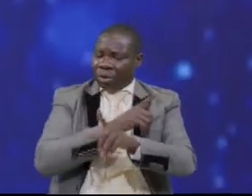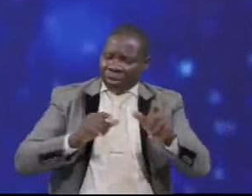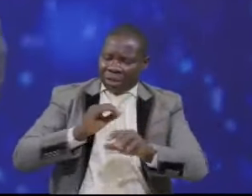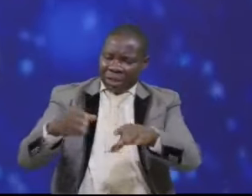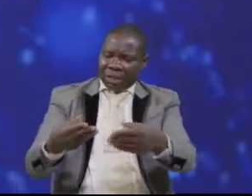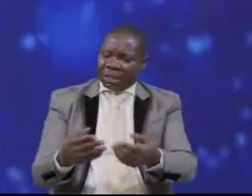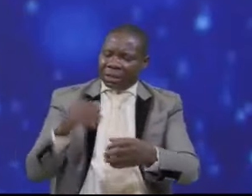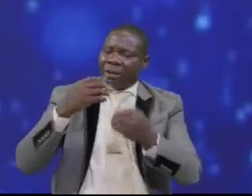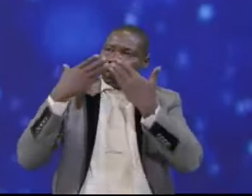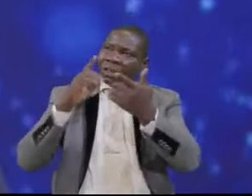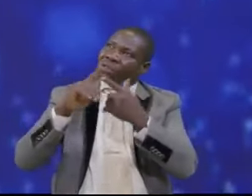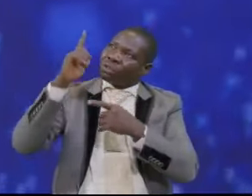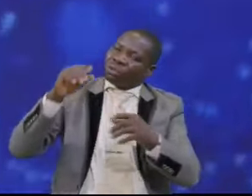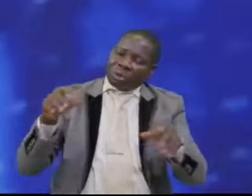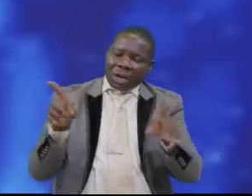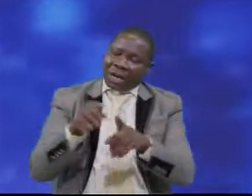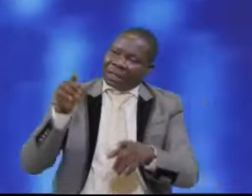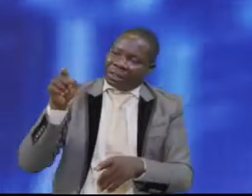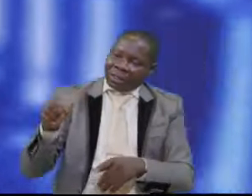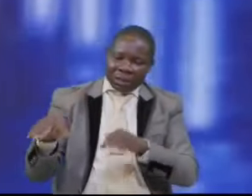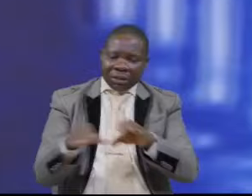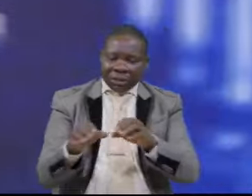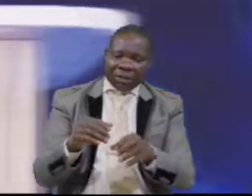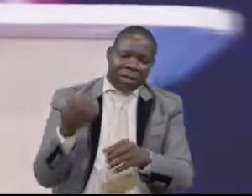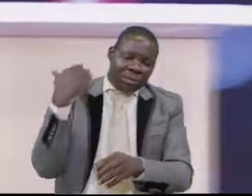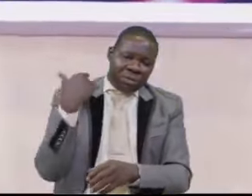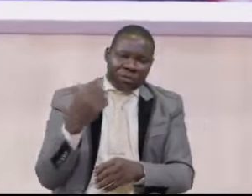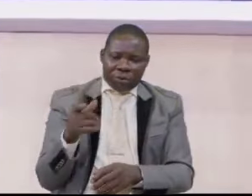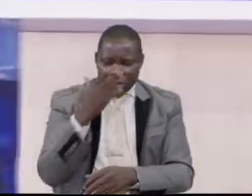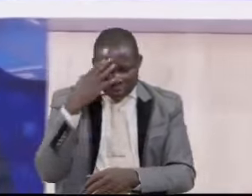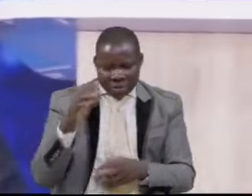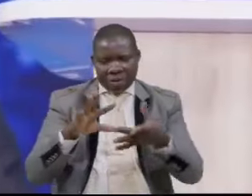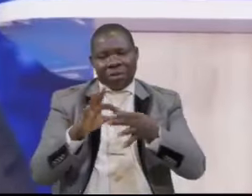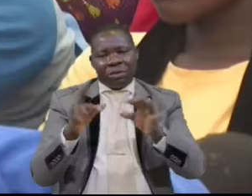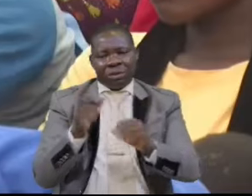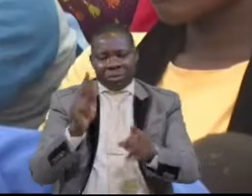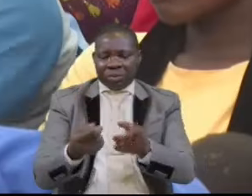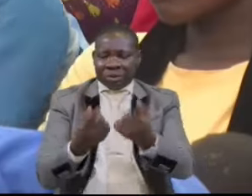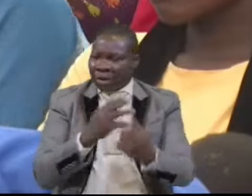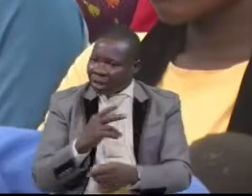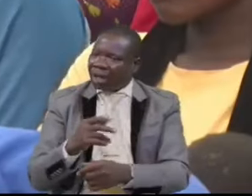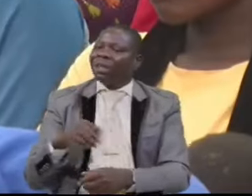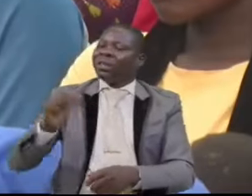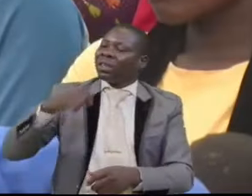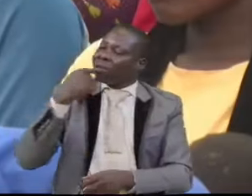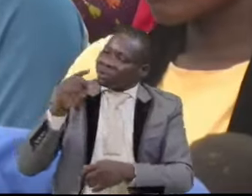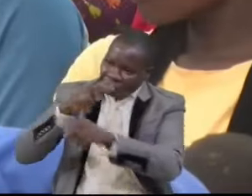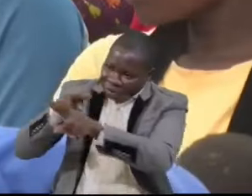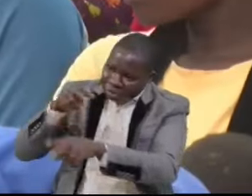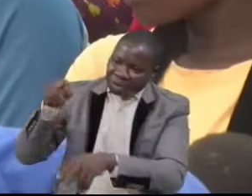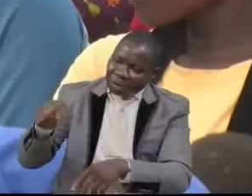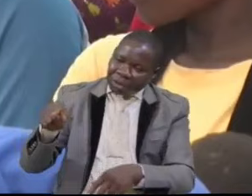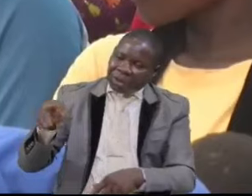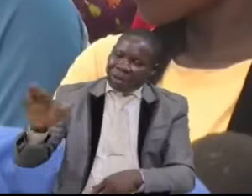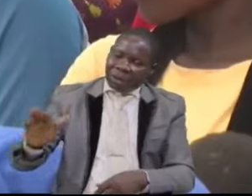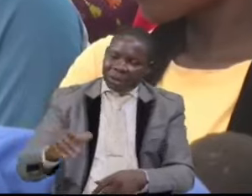did aforetime. And then you know the story. The people came and we saw him, we caught him. He was praying and he went to